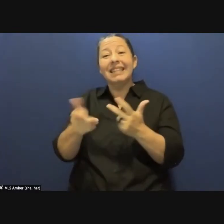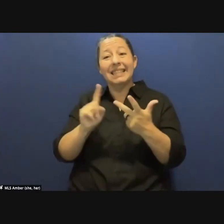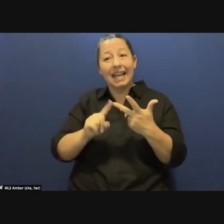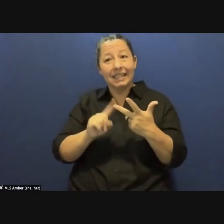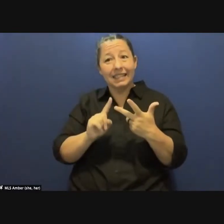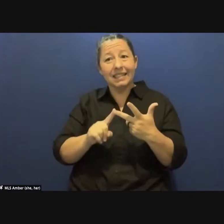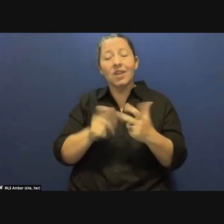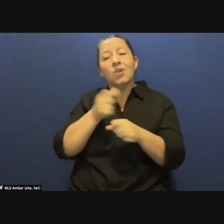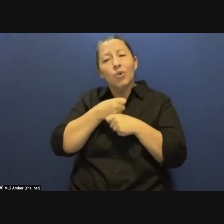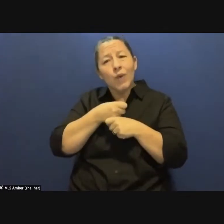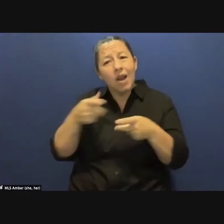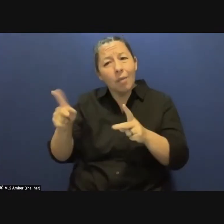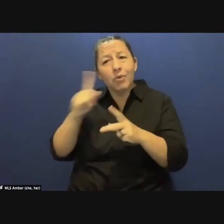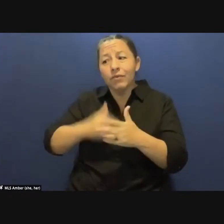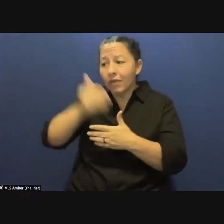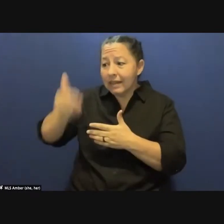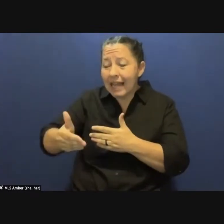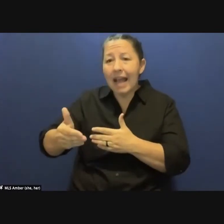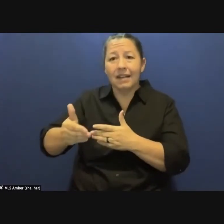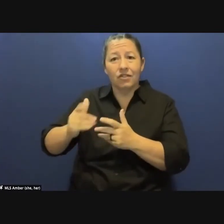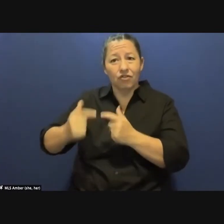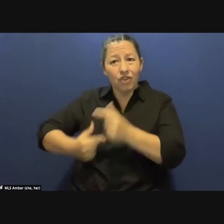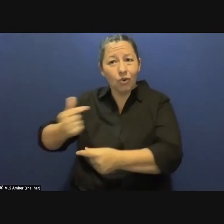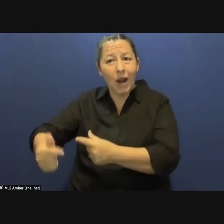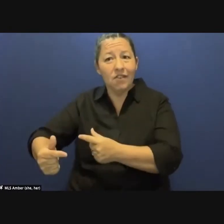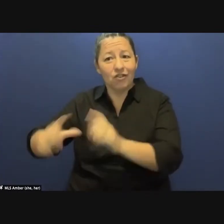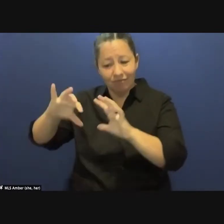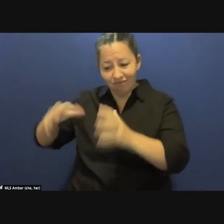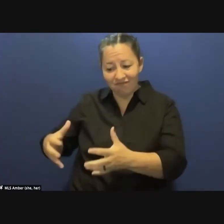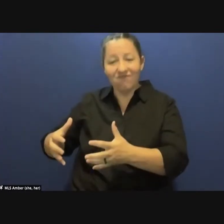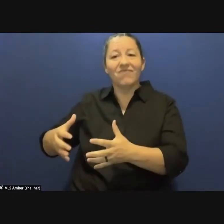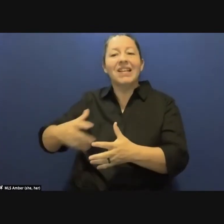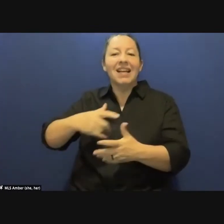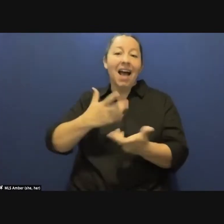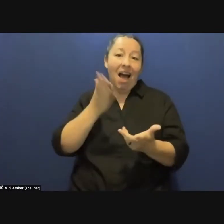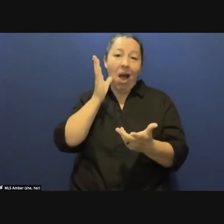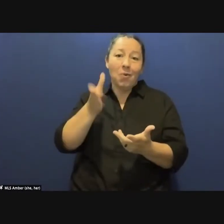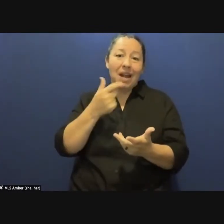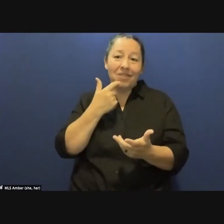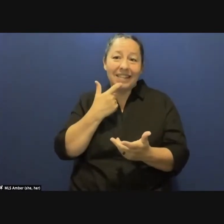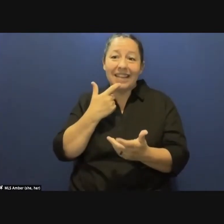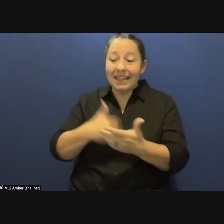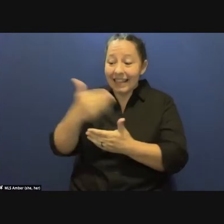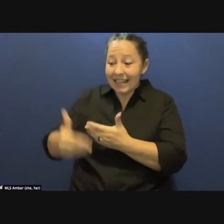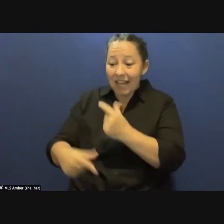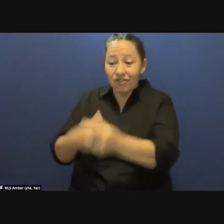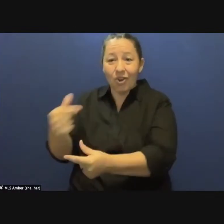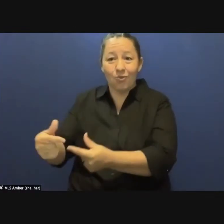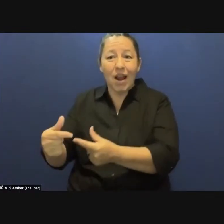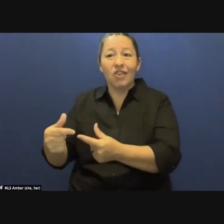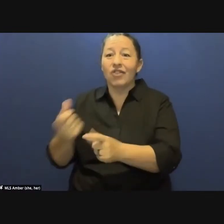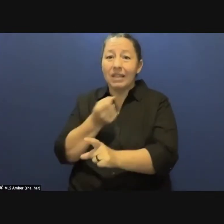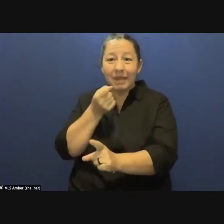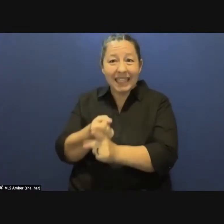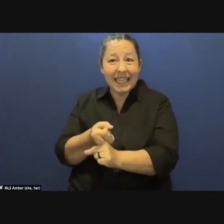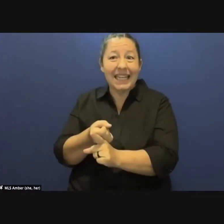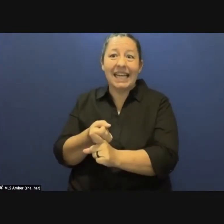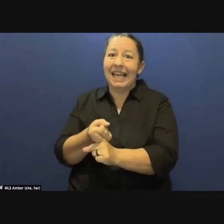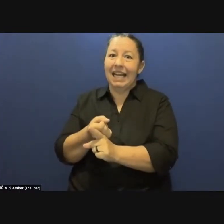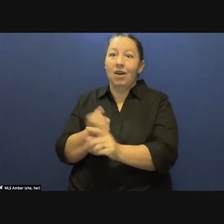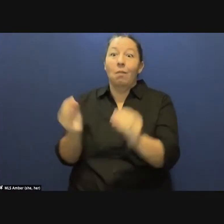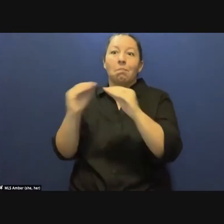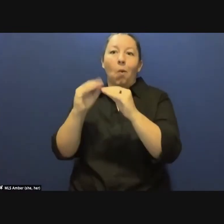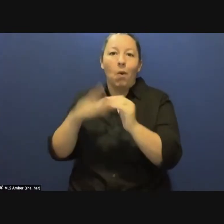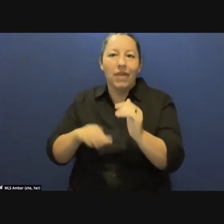opportunities for the next generation. And I would say that arguably the next generation has been hit